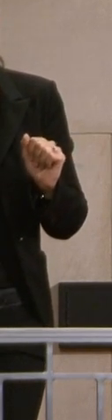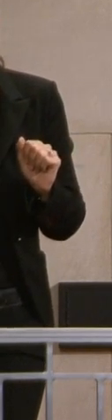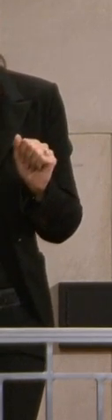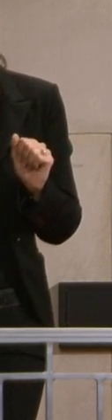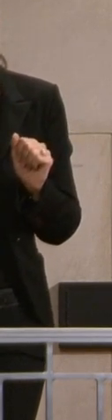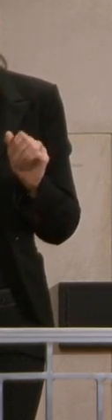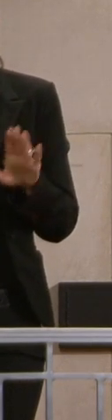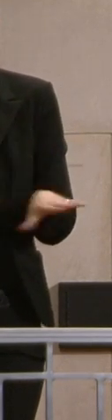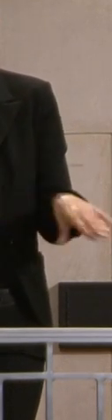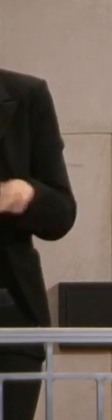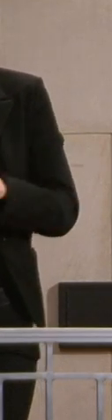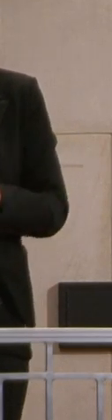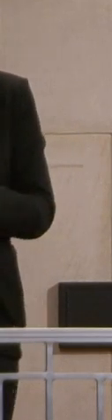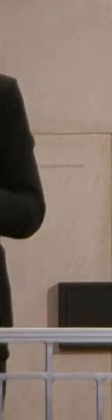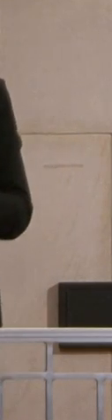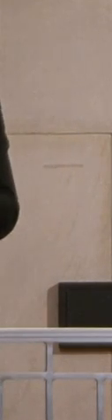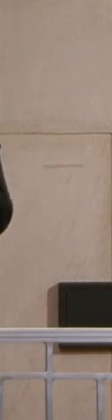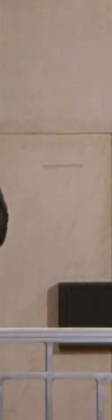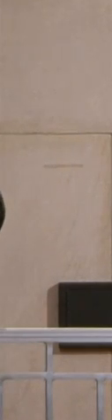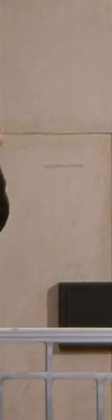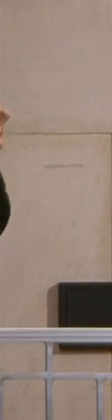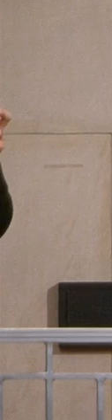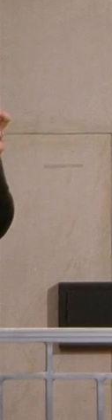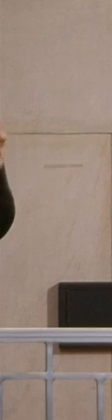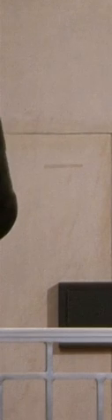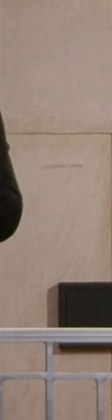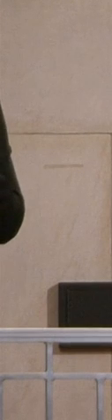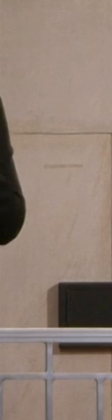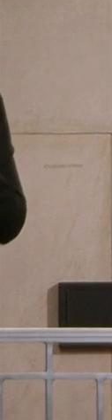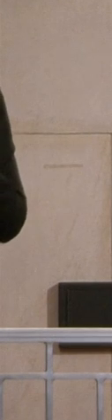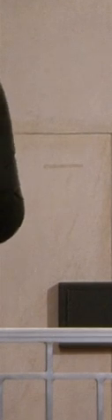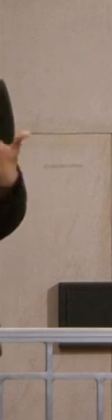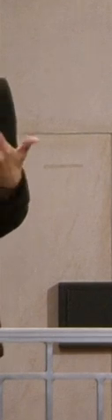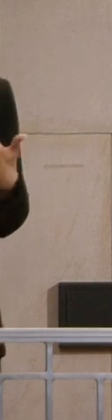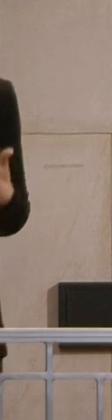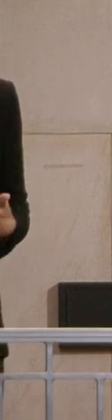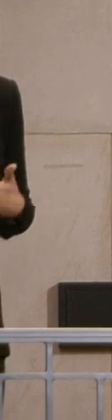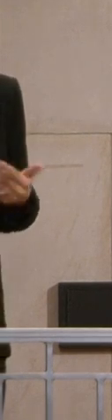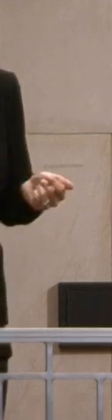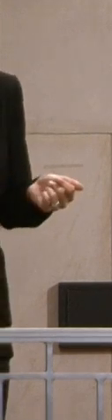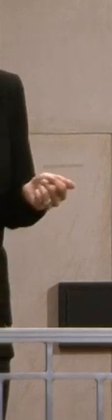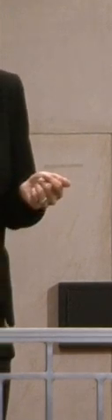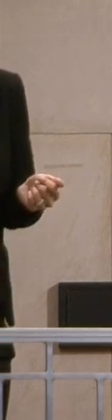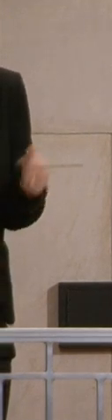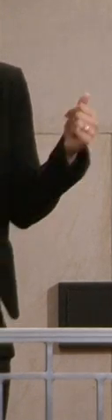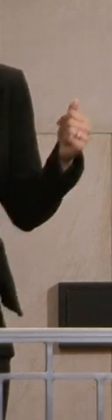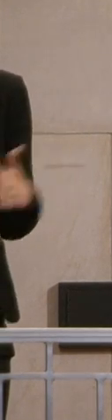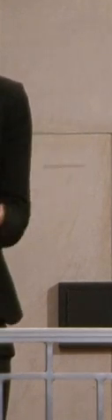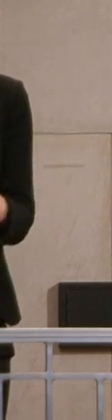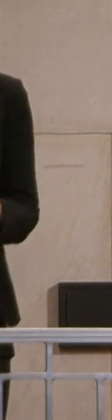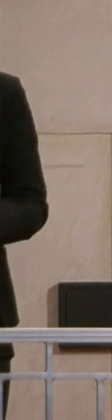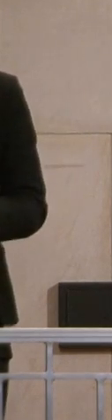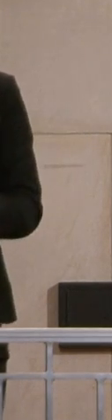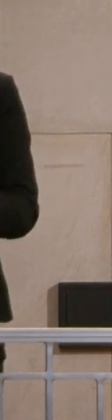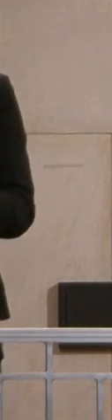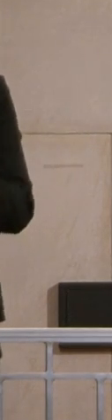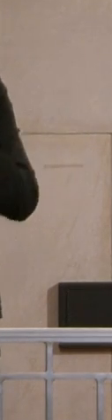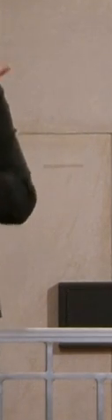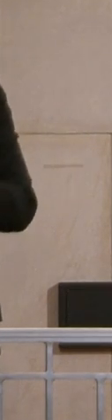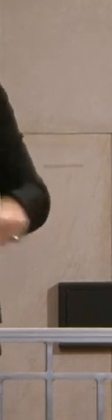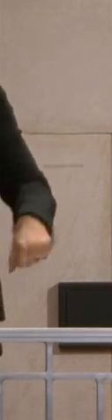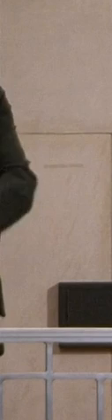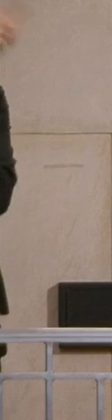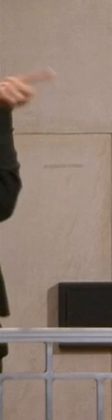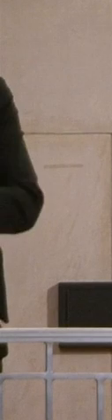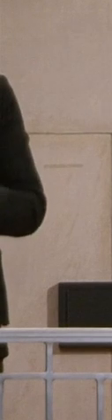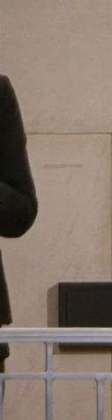is particularly close to me. You know, as a teenager, I was terrified that my parents would send me away for